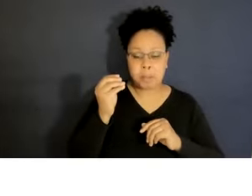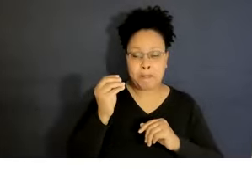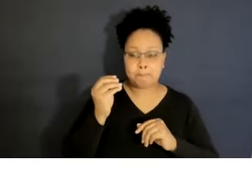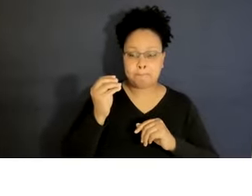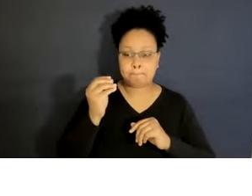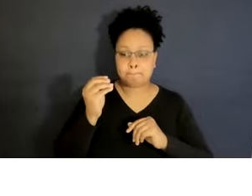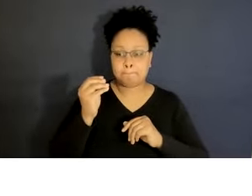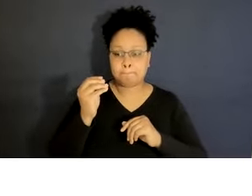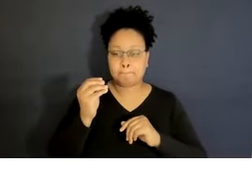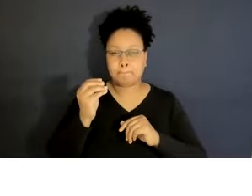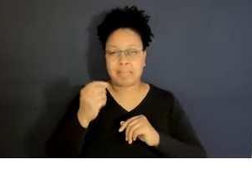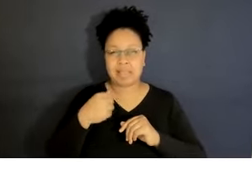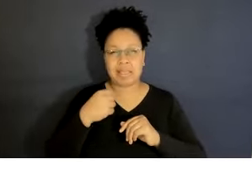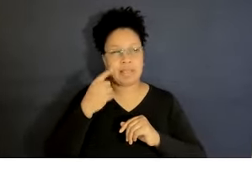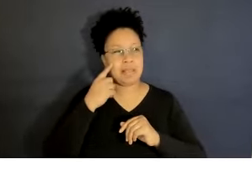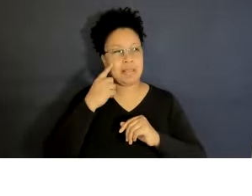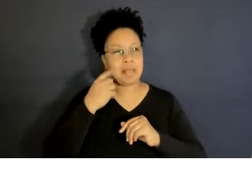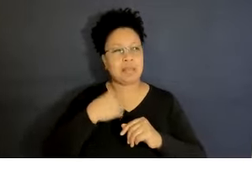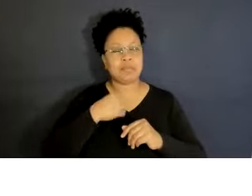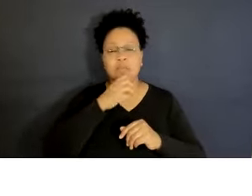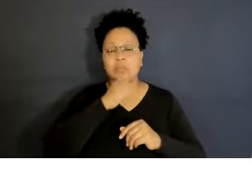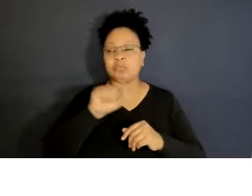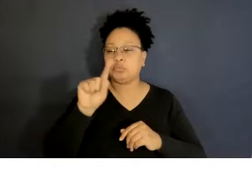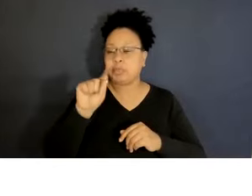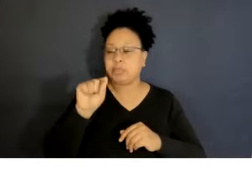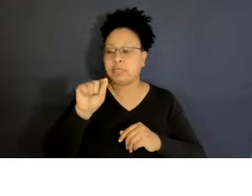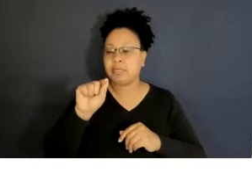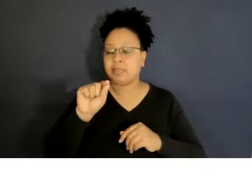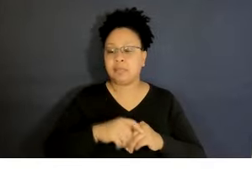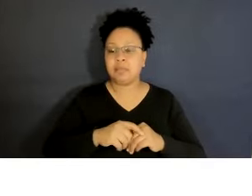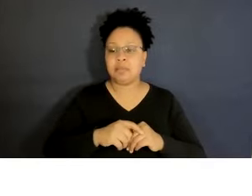that was actually when I was 20. So 2010,